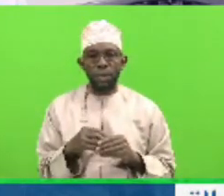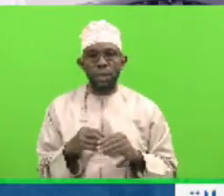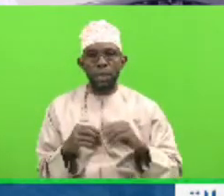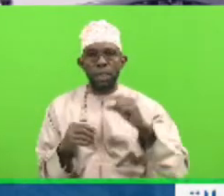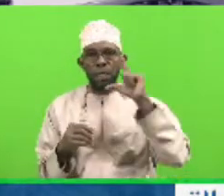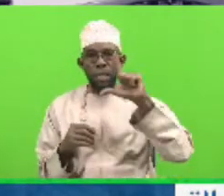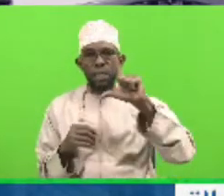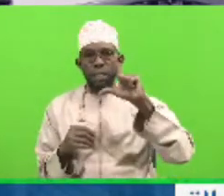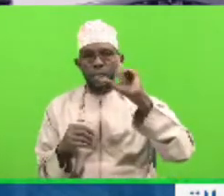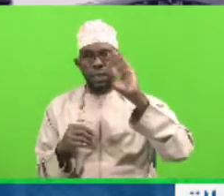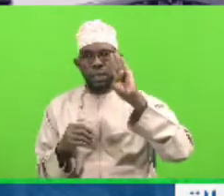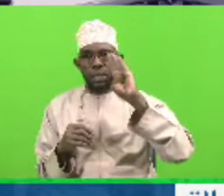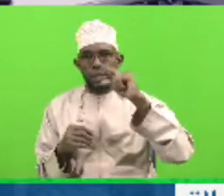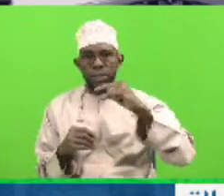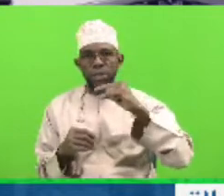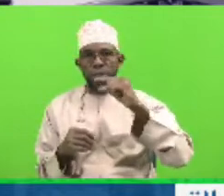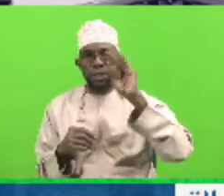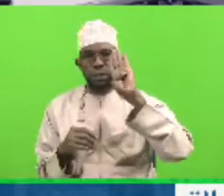LGBTQ.